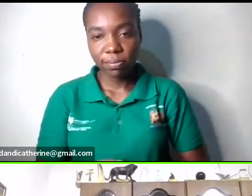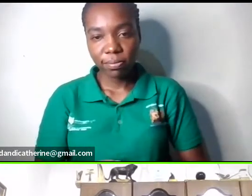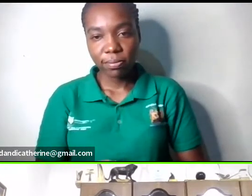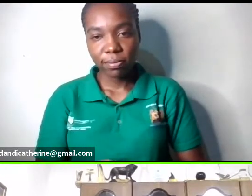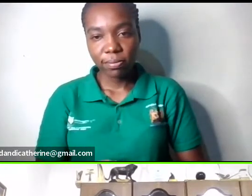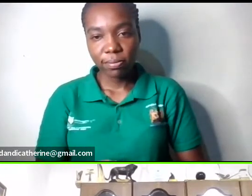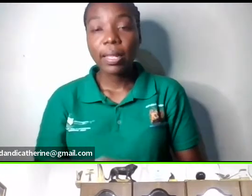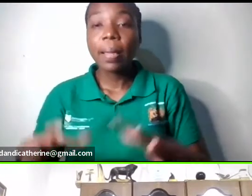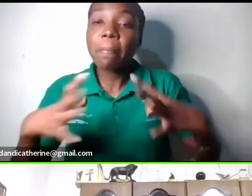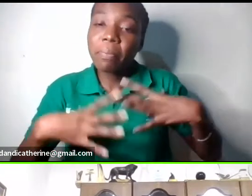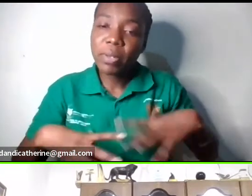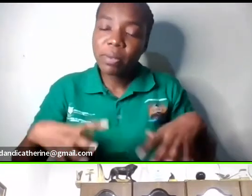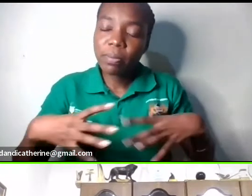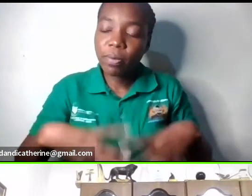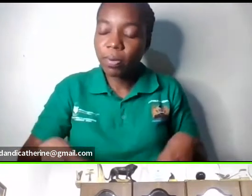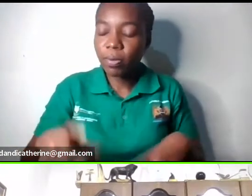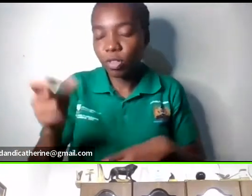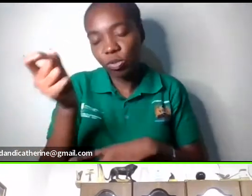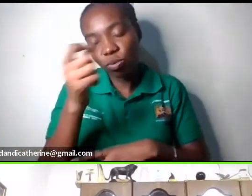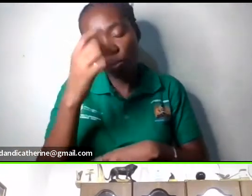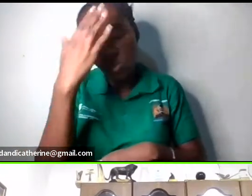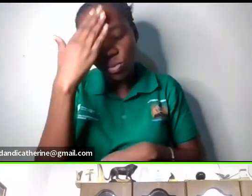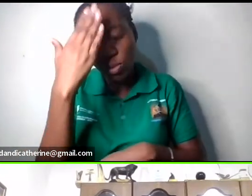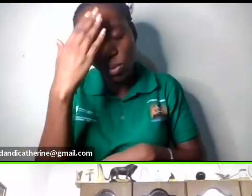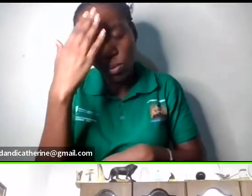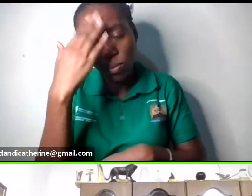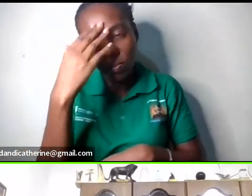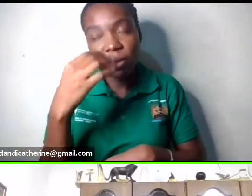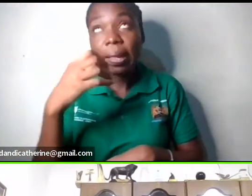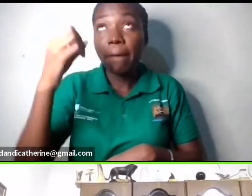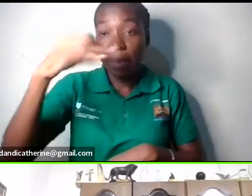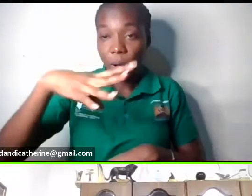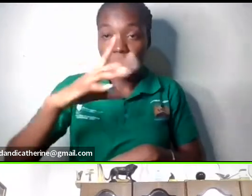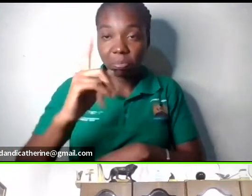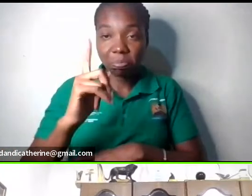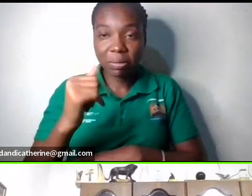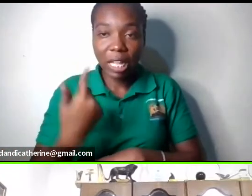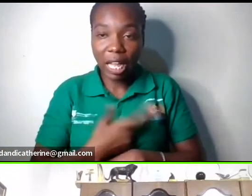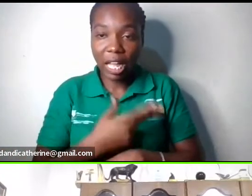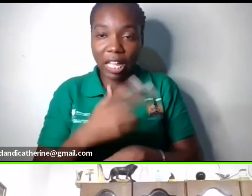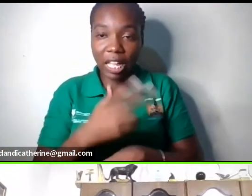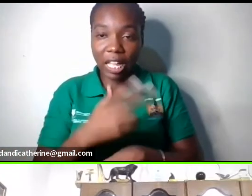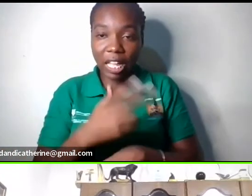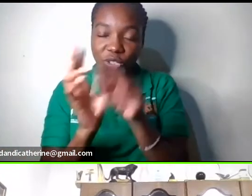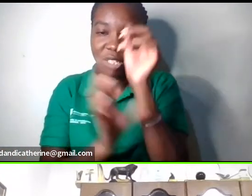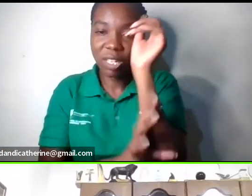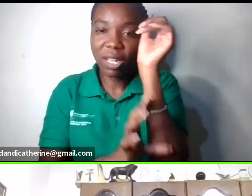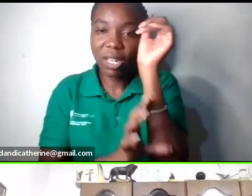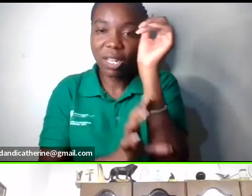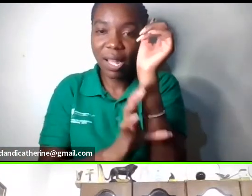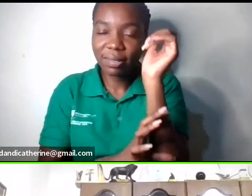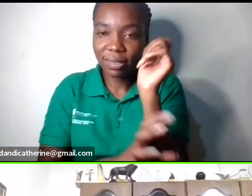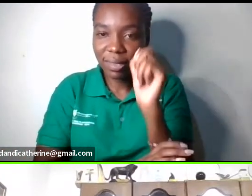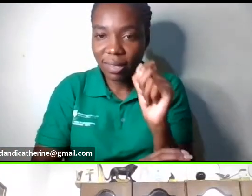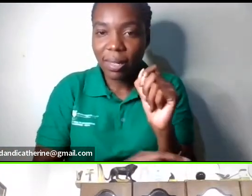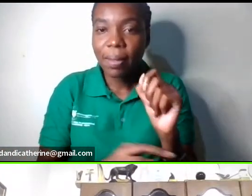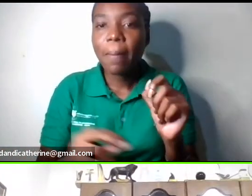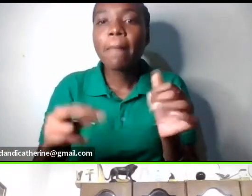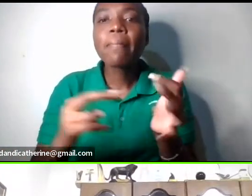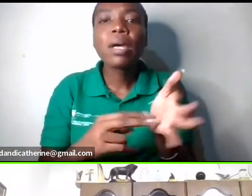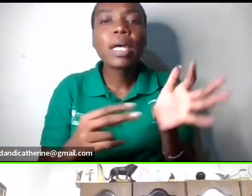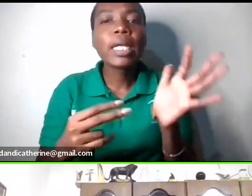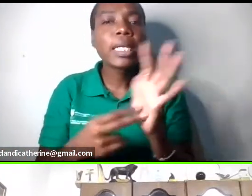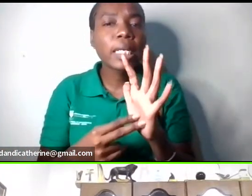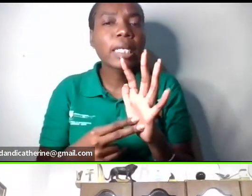People should be aware that the electricity that we use in this country, a significant portion of it also comes from